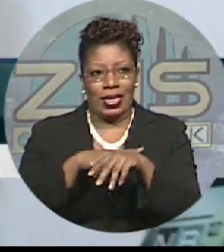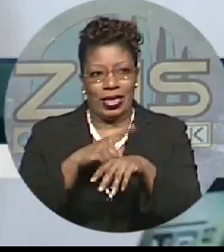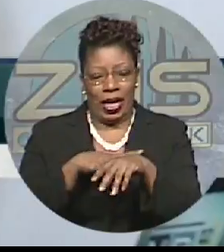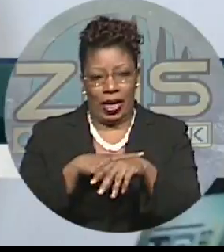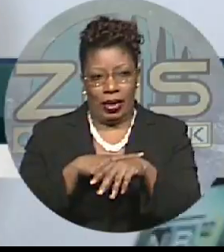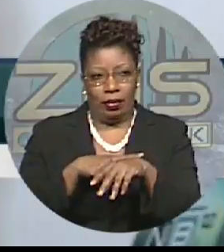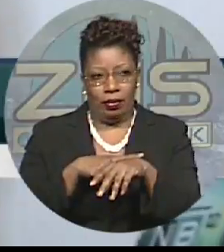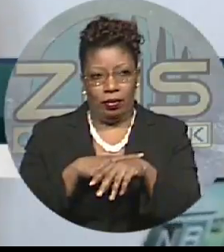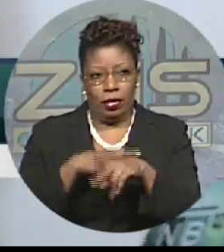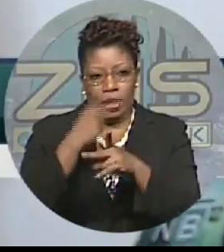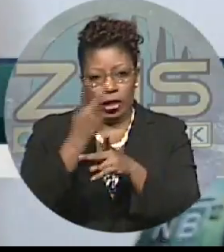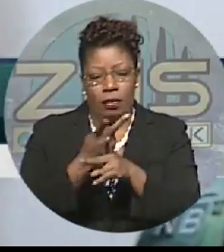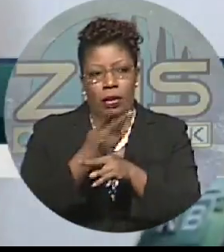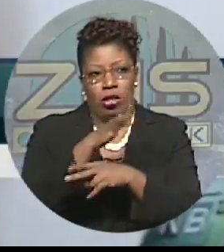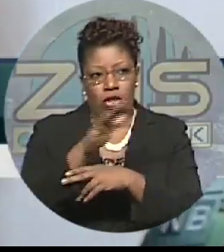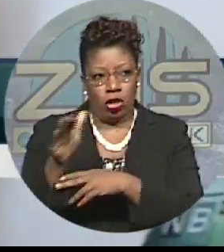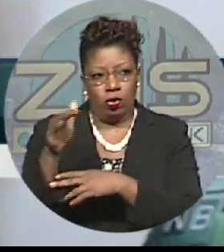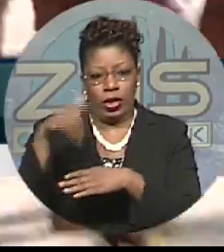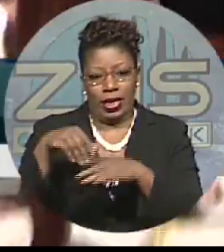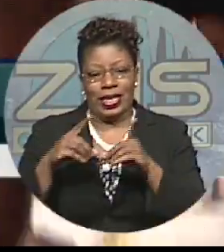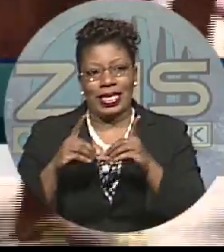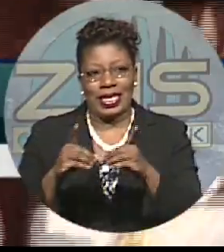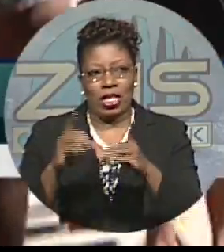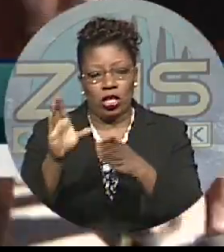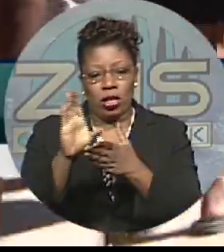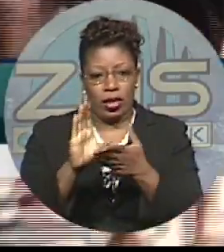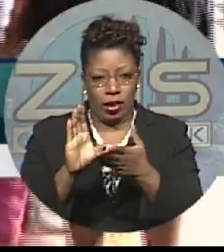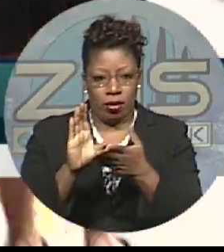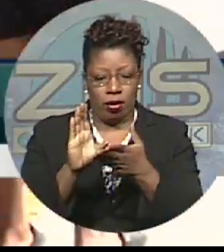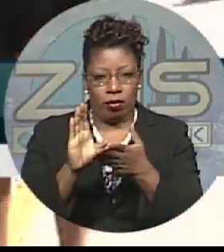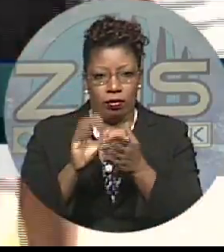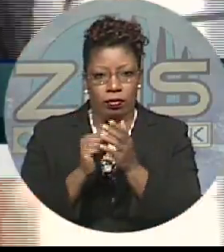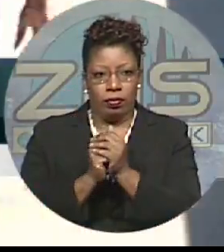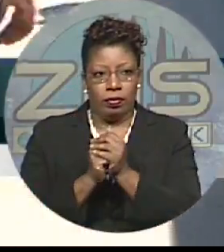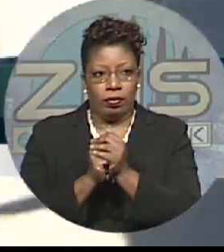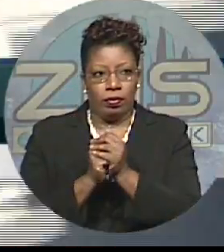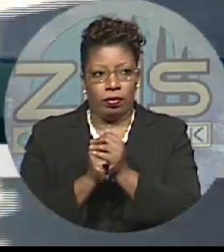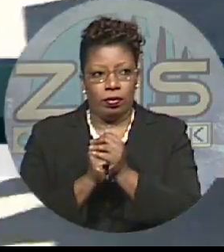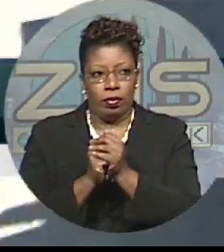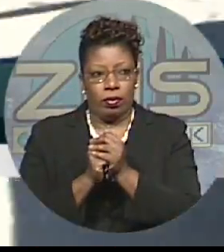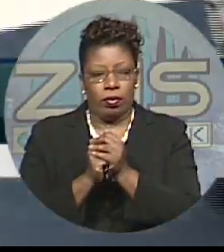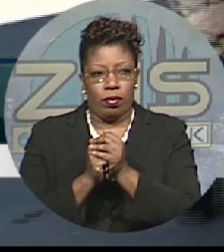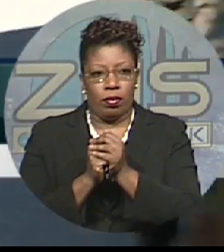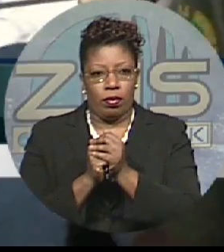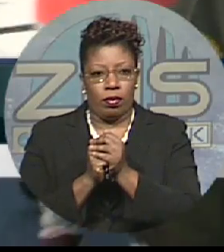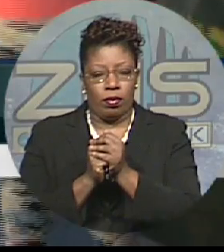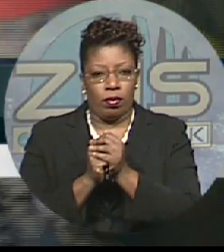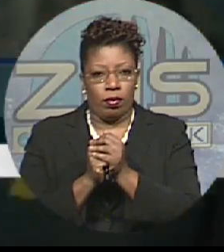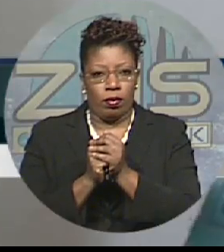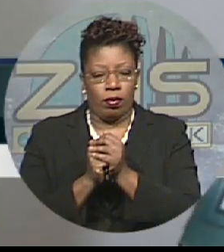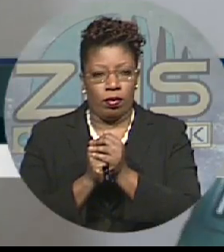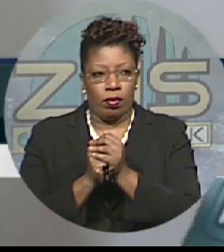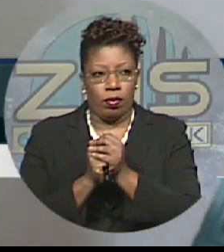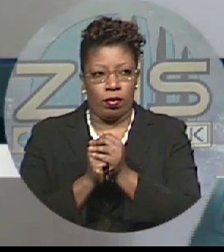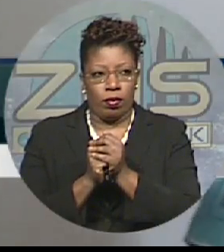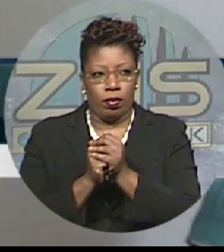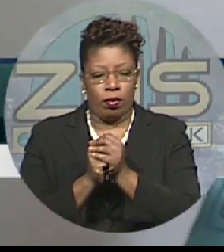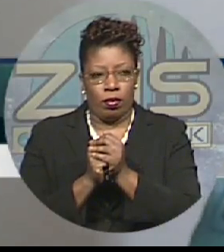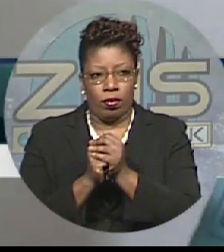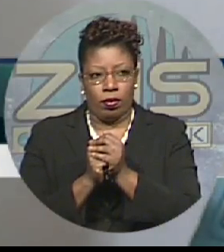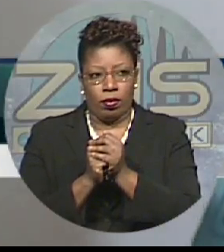regarding keeping children in the detention center. In case of a woman, they say, with just give birth to a